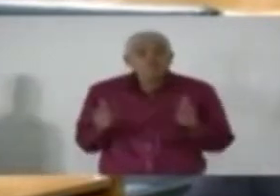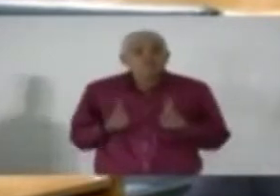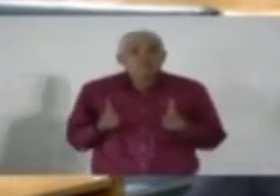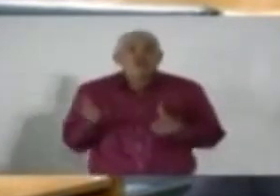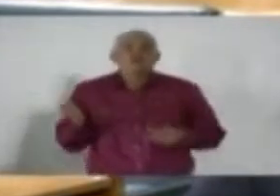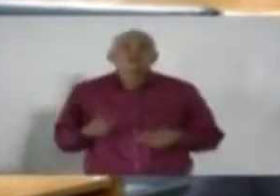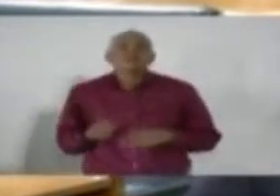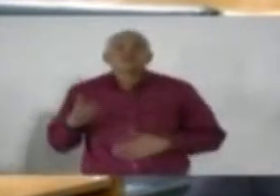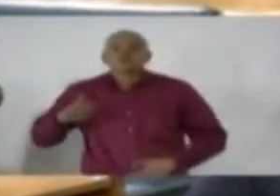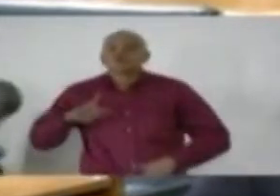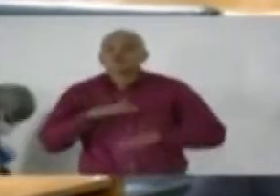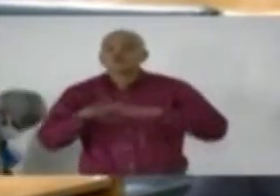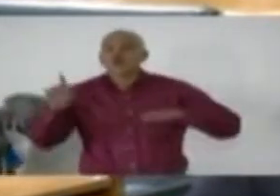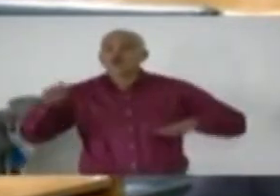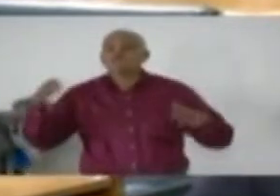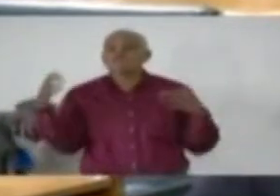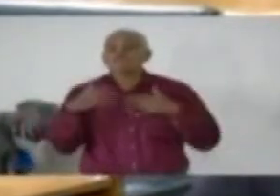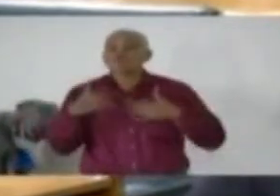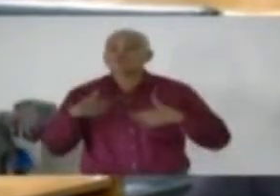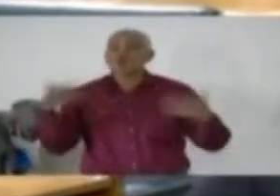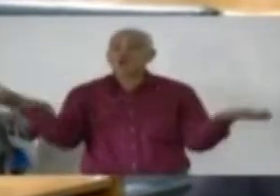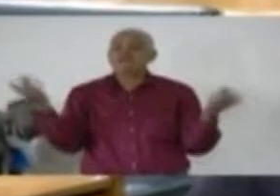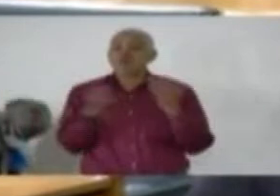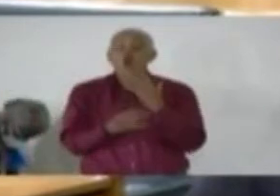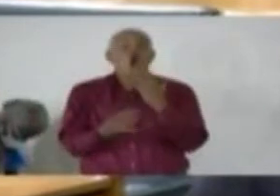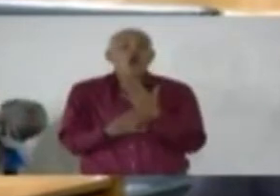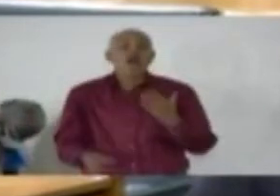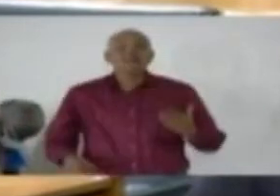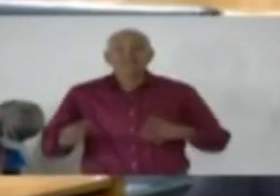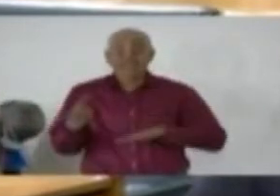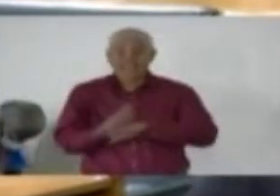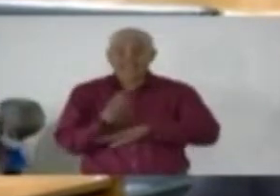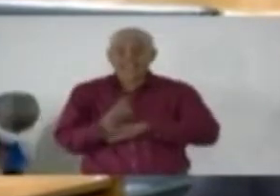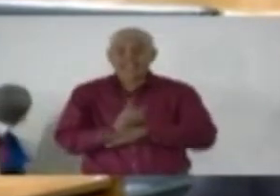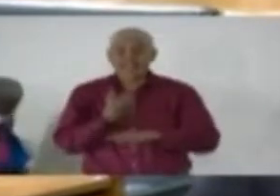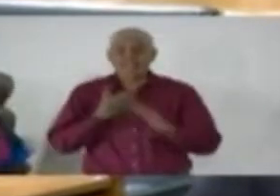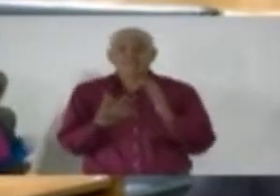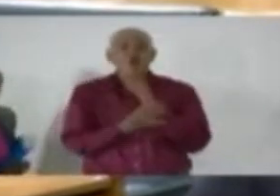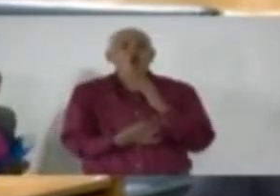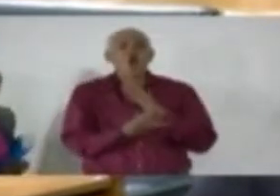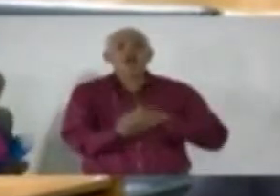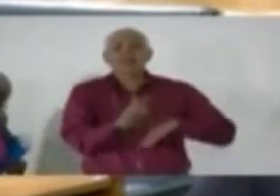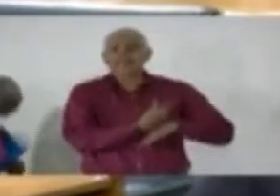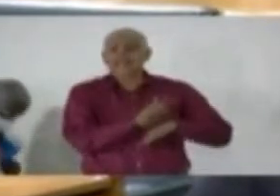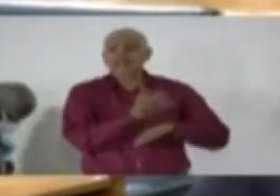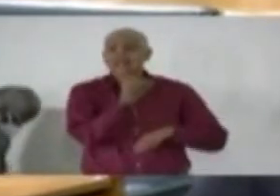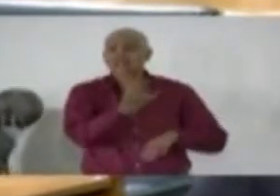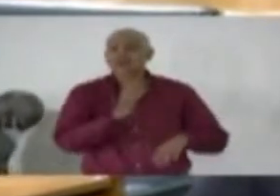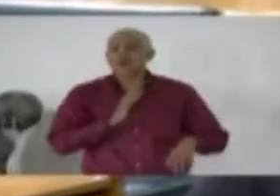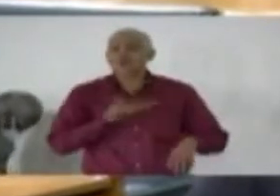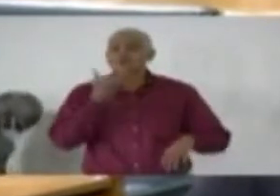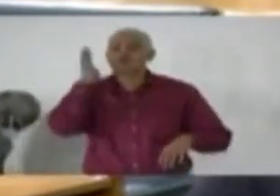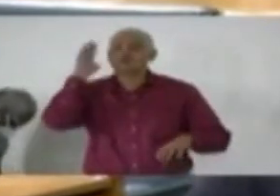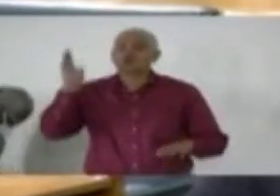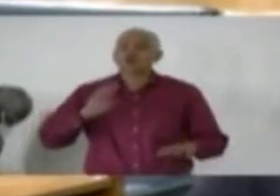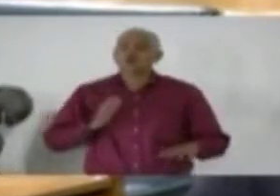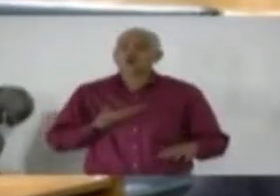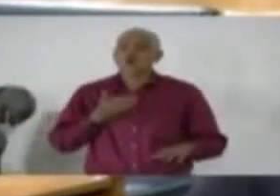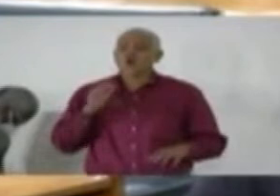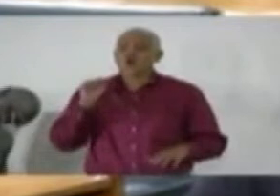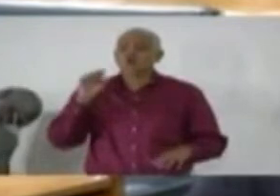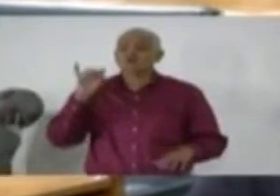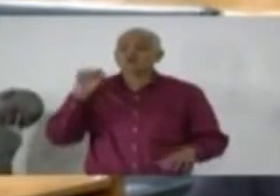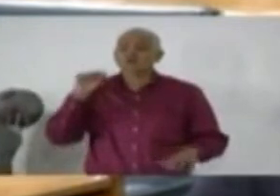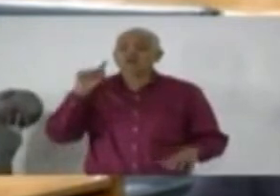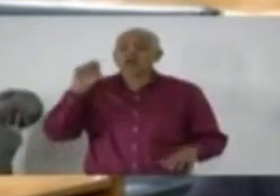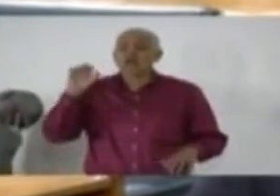So we don't have to fear that we don't have oil. Guyana has oil. Guyana is now going to be our Saudi Arabia, I can tell you